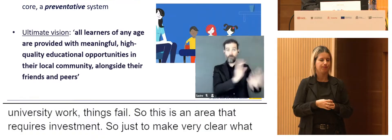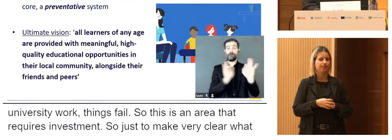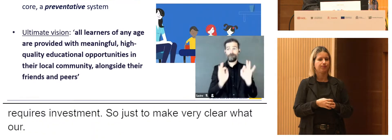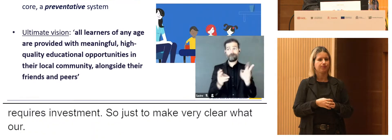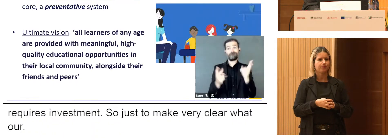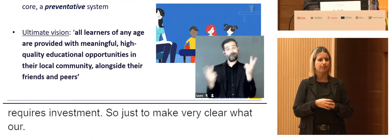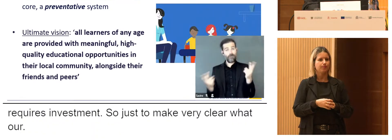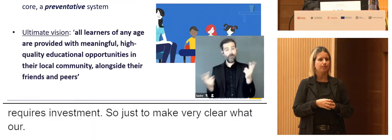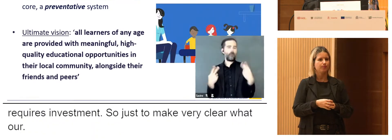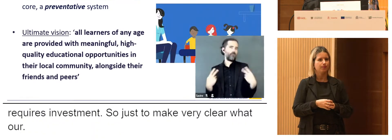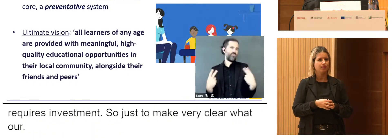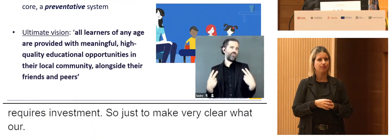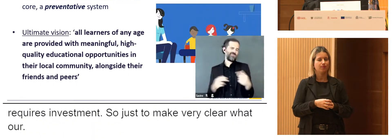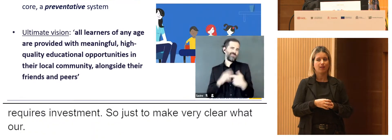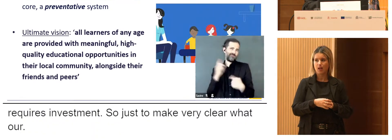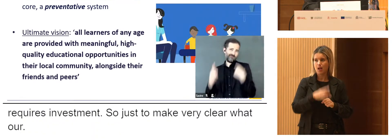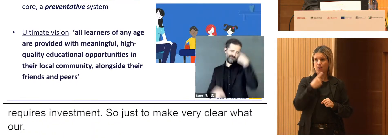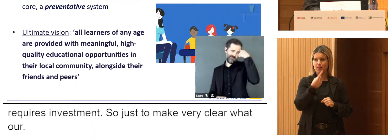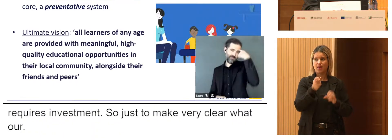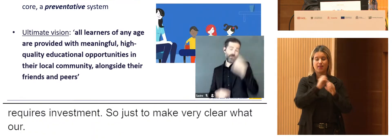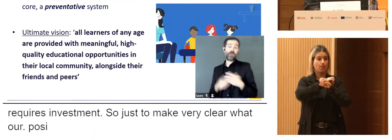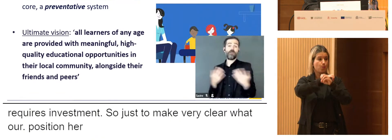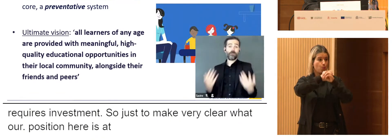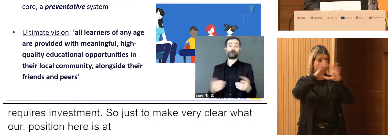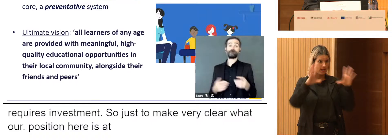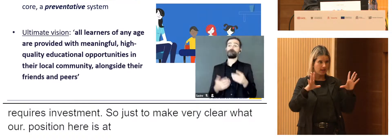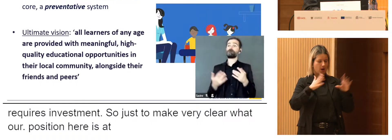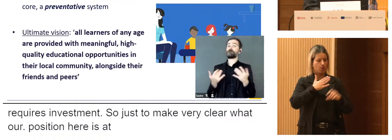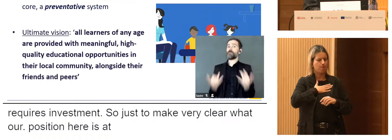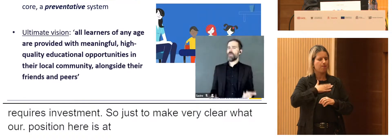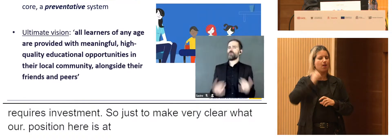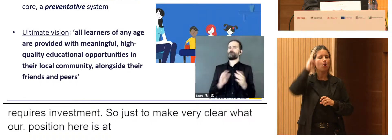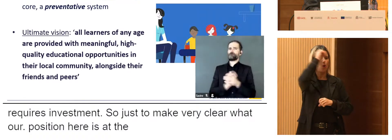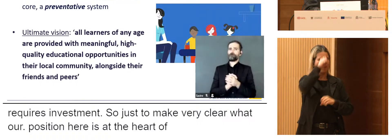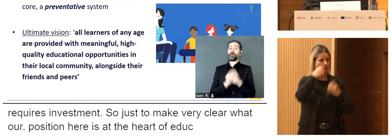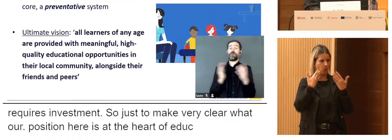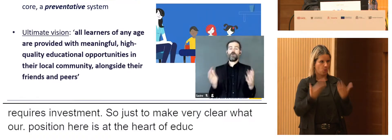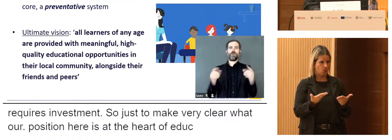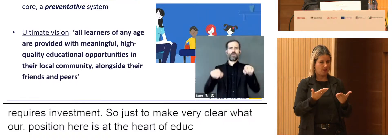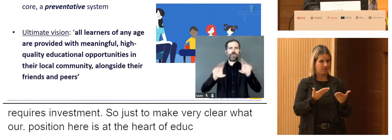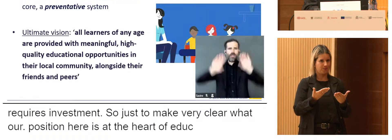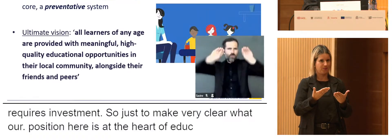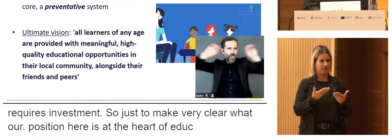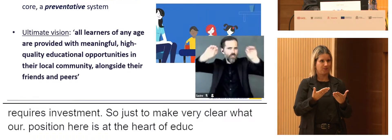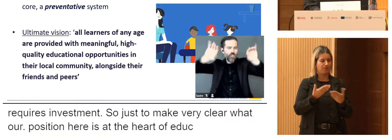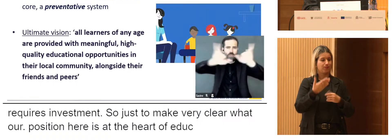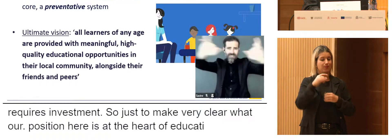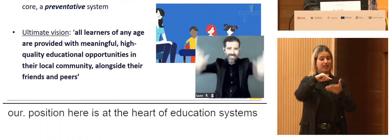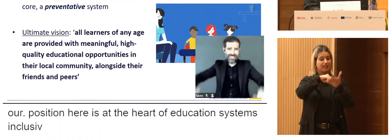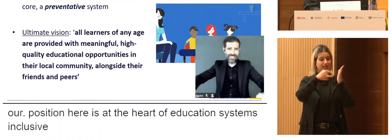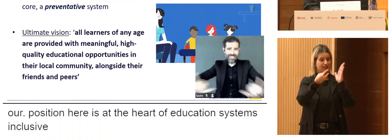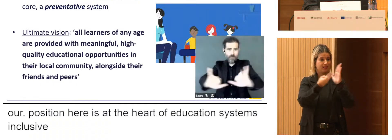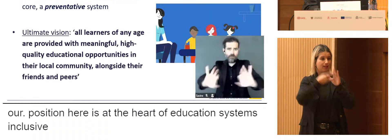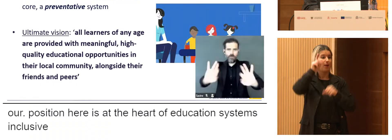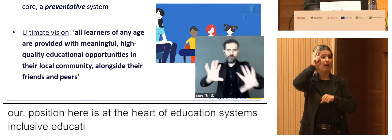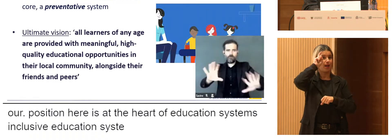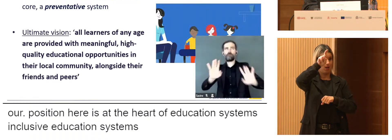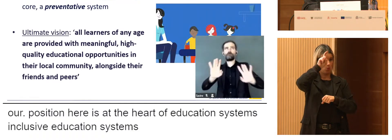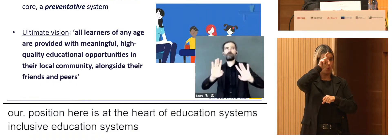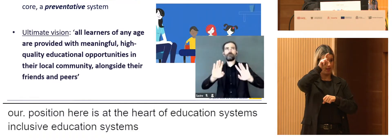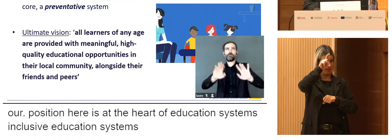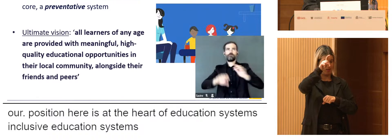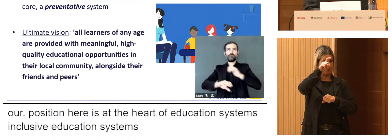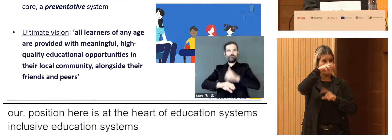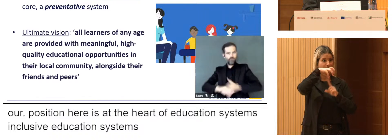position here is, at the heart of education systems, inclusive education systems, we are talking